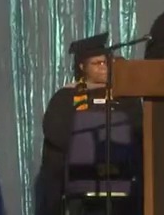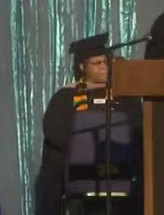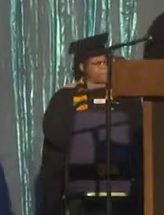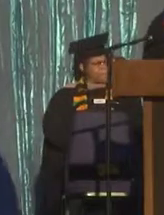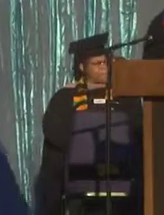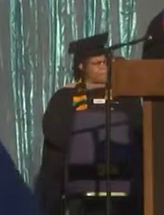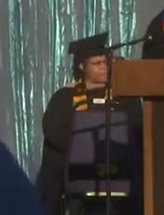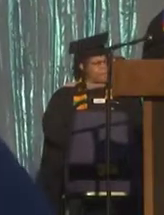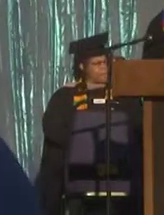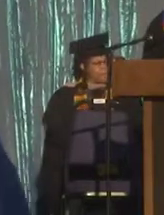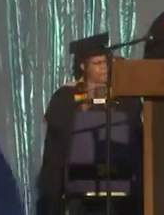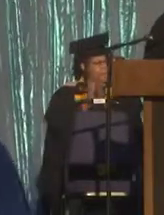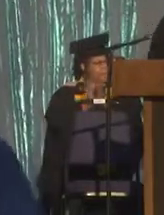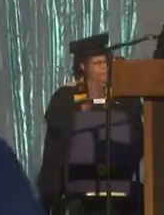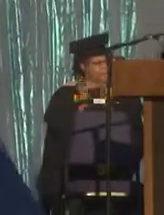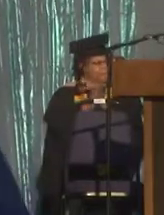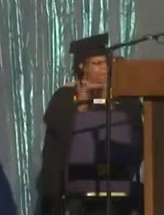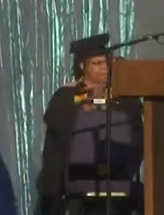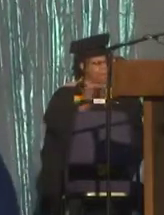Aaron Lisney, with honors.